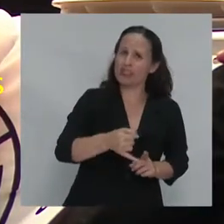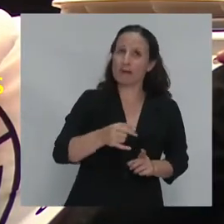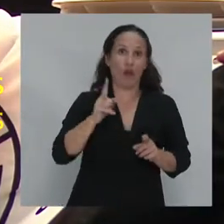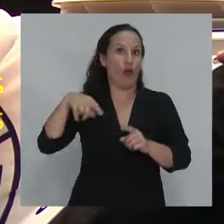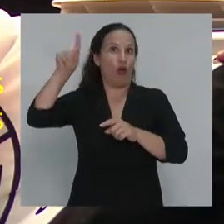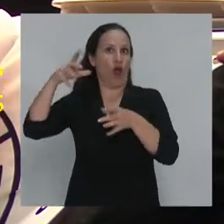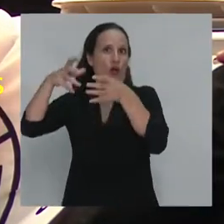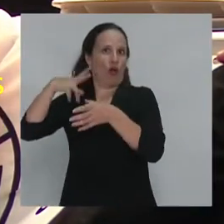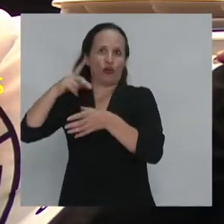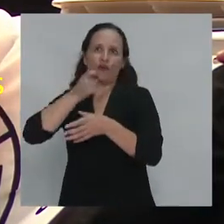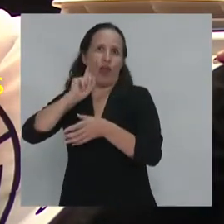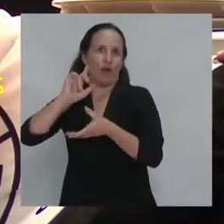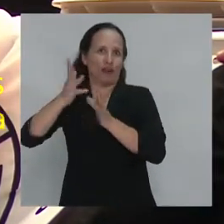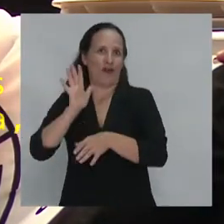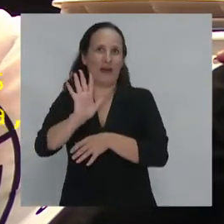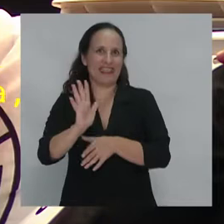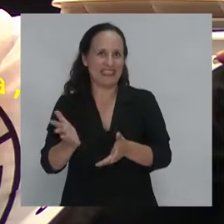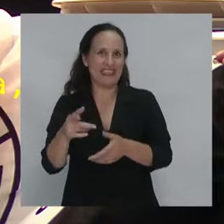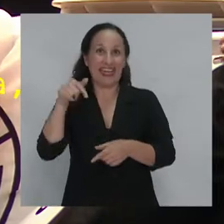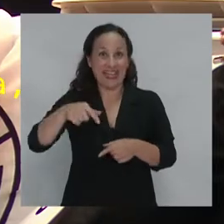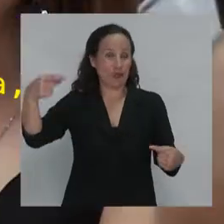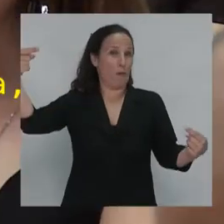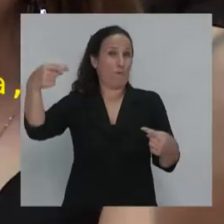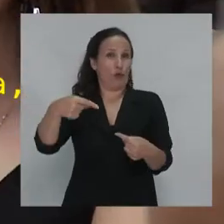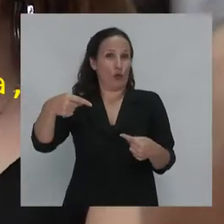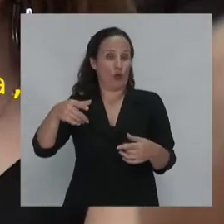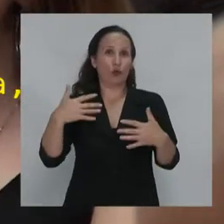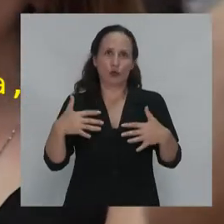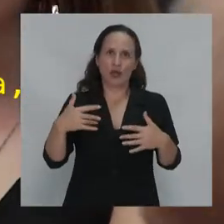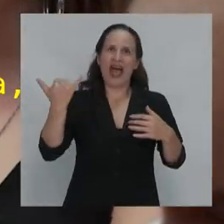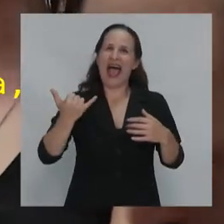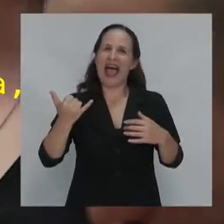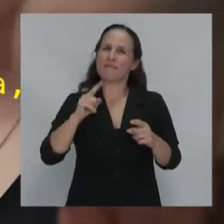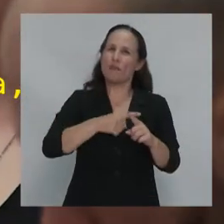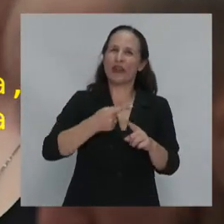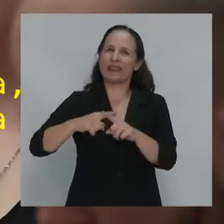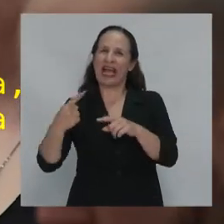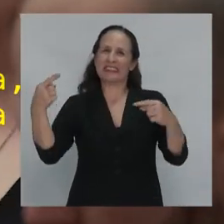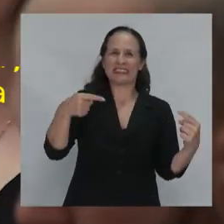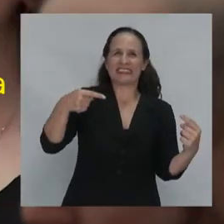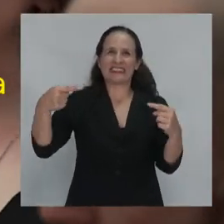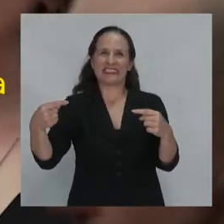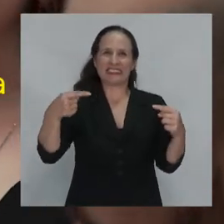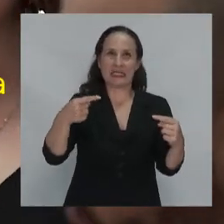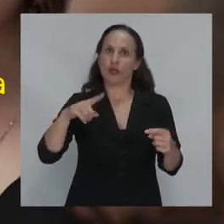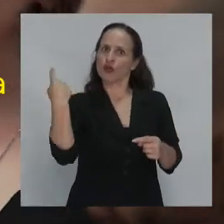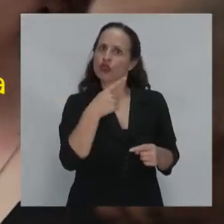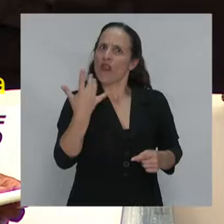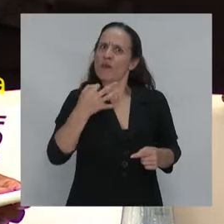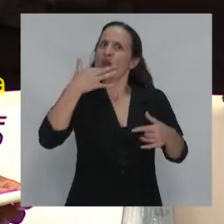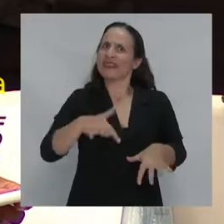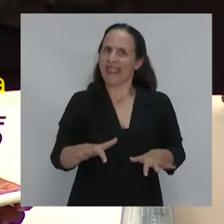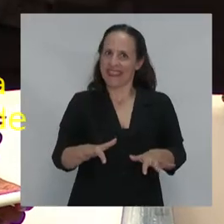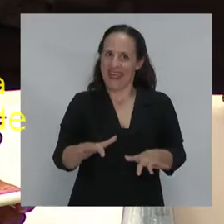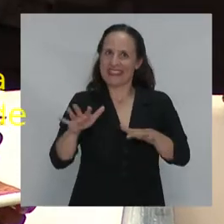source of political tension if you don't understand that you fail to understand what is happening across the globe and especially what's happening